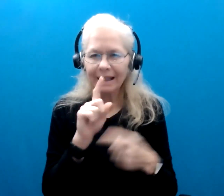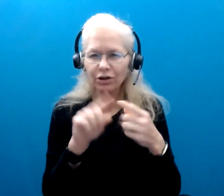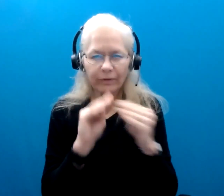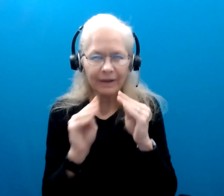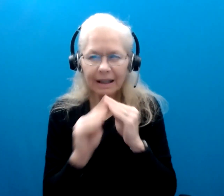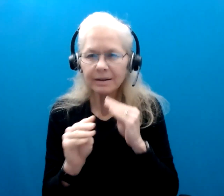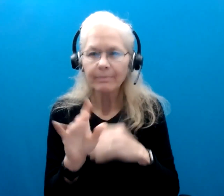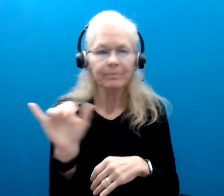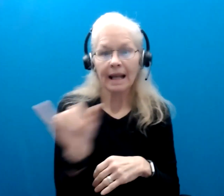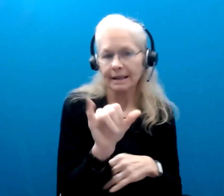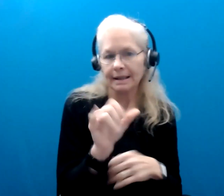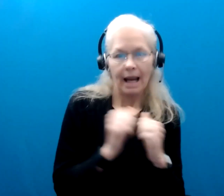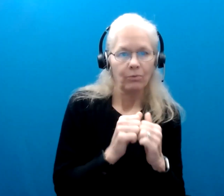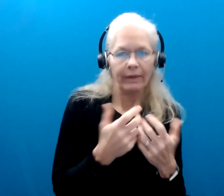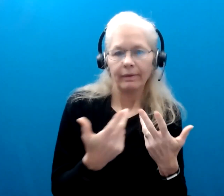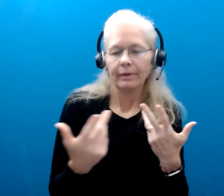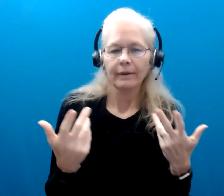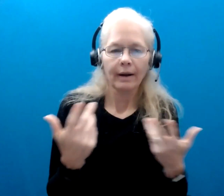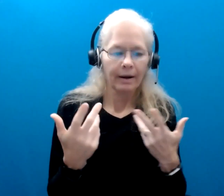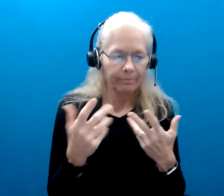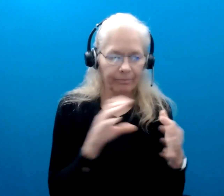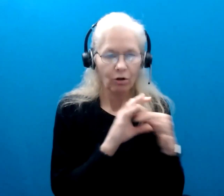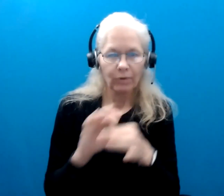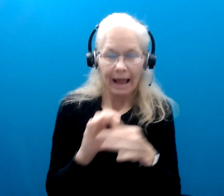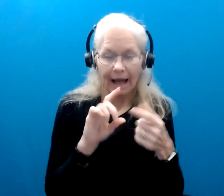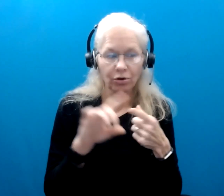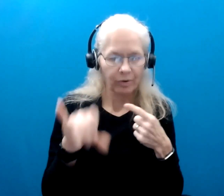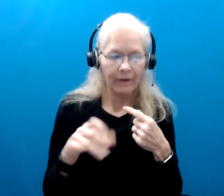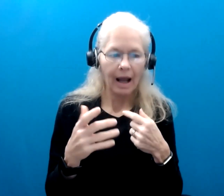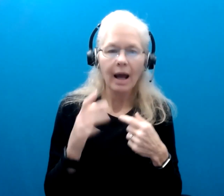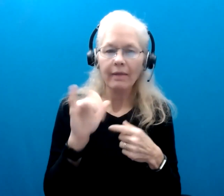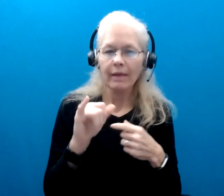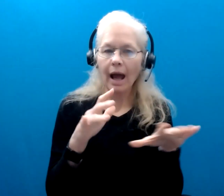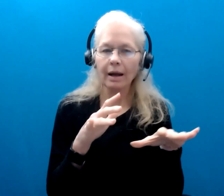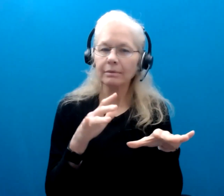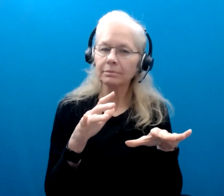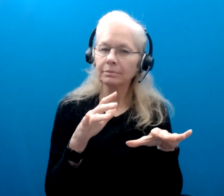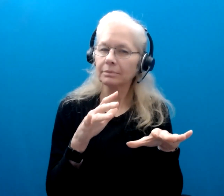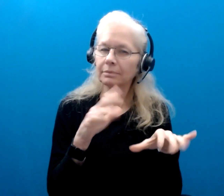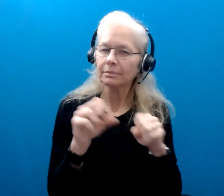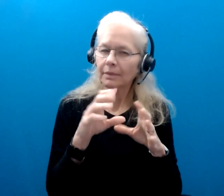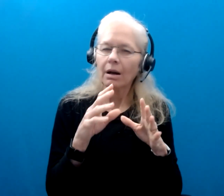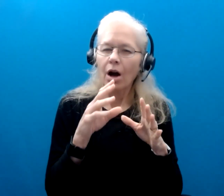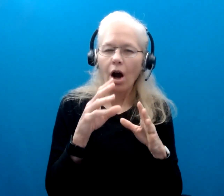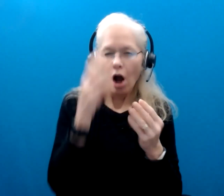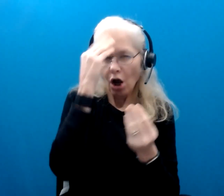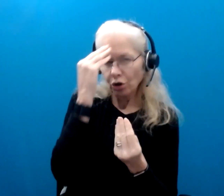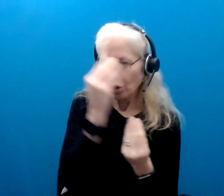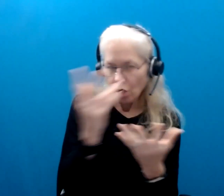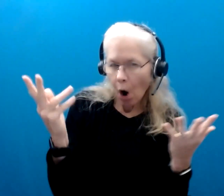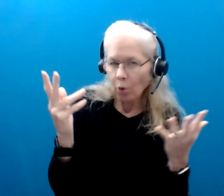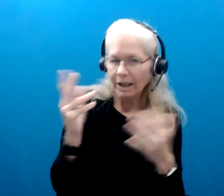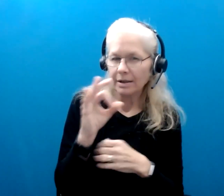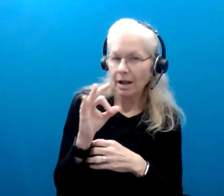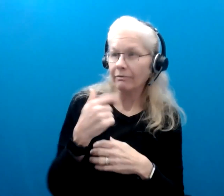Same with, I think tied into that is the adopt a notice of intent to sell ordinance. I had several